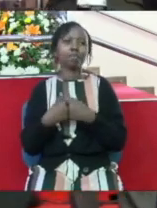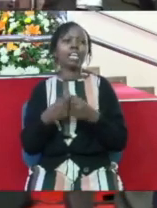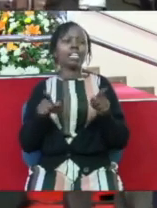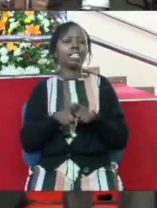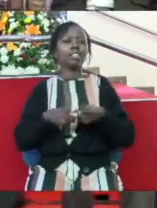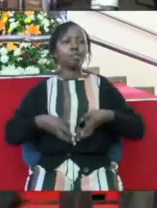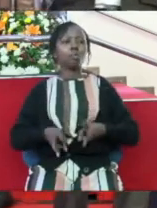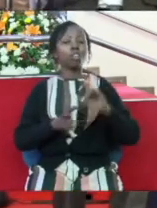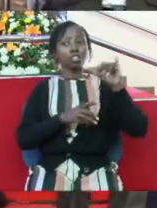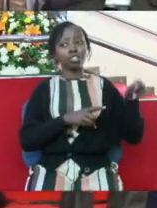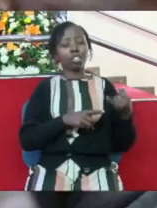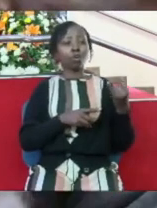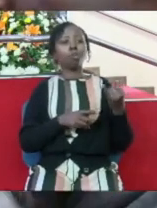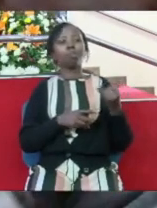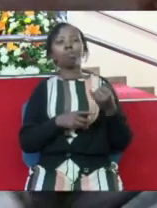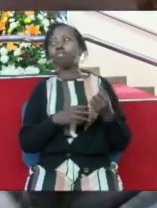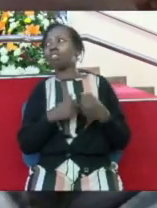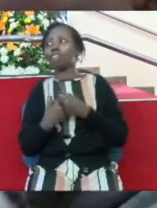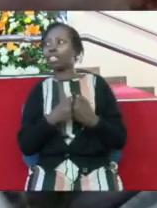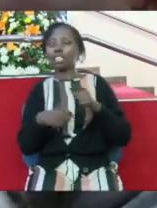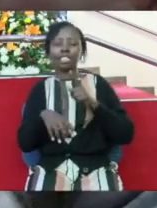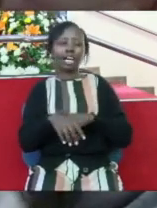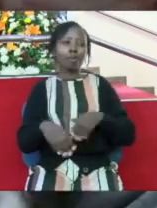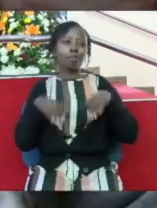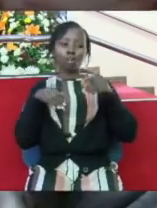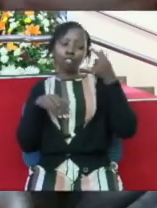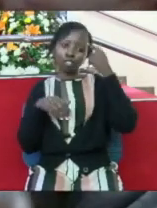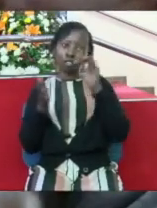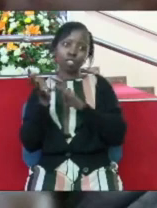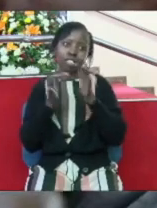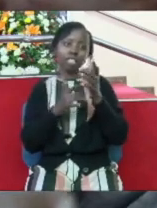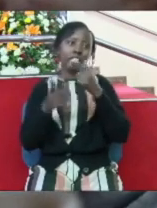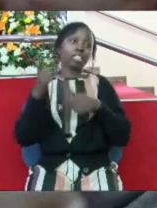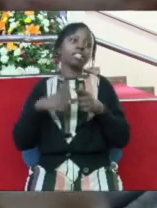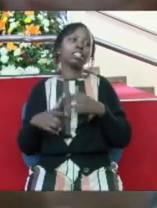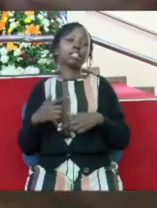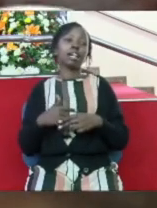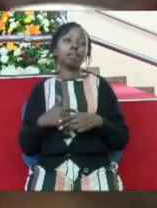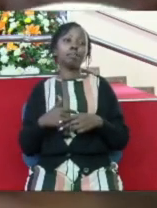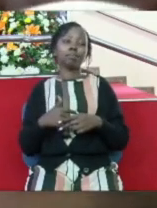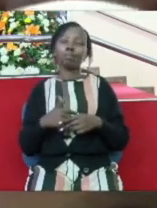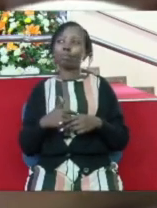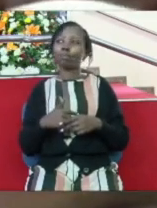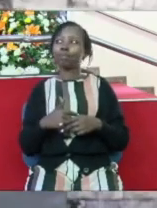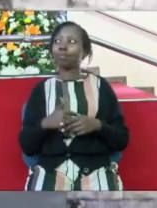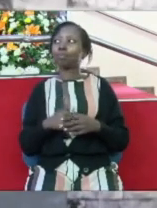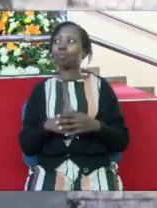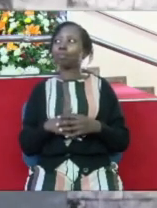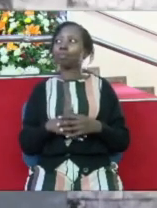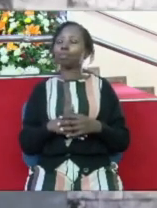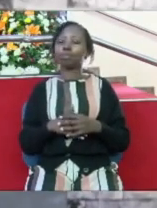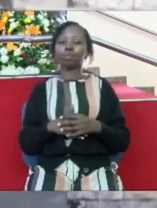wrestled. Jinsi Yakobo alipo. As we await for his second coming. Tunapongojea kurejea. According to Genesis chapter 32 verse 22 to 32.